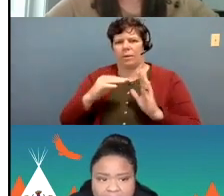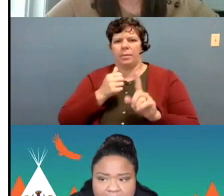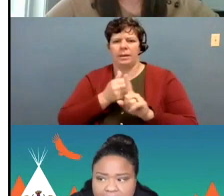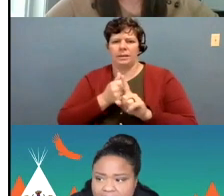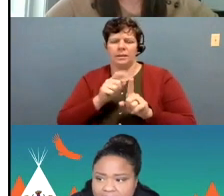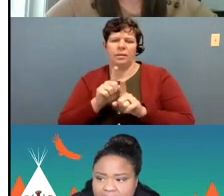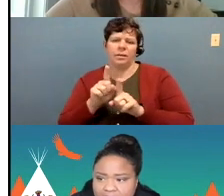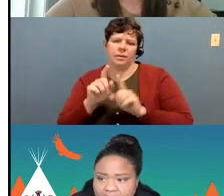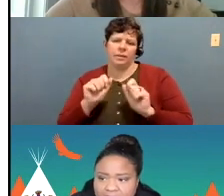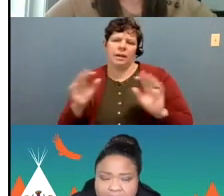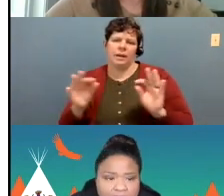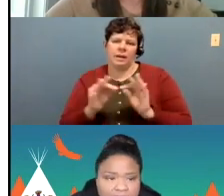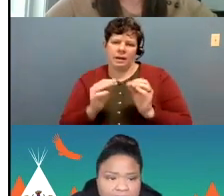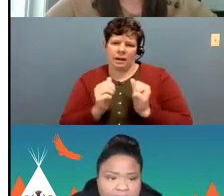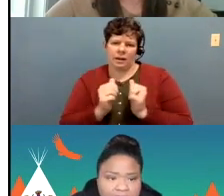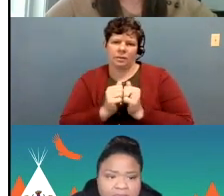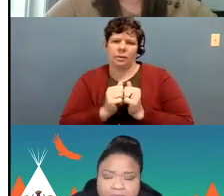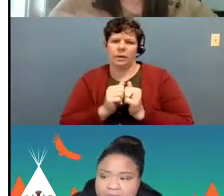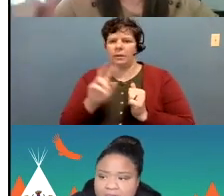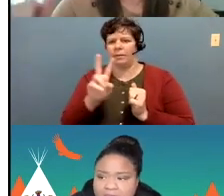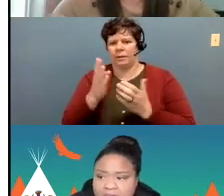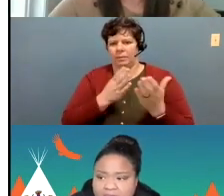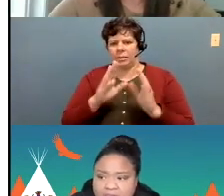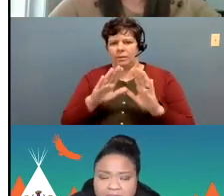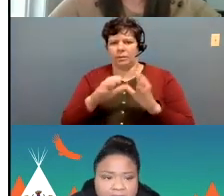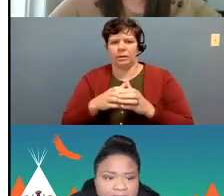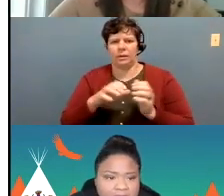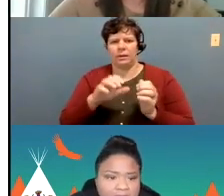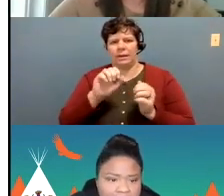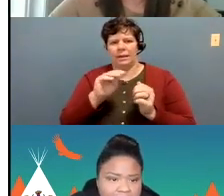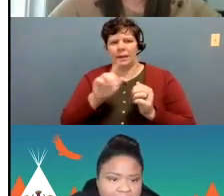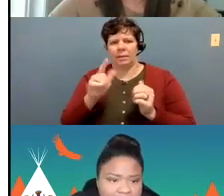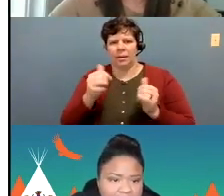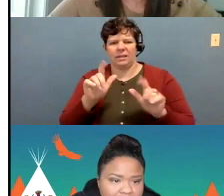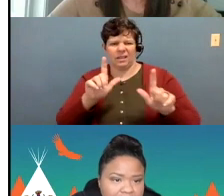also connect you with the victim services. So my email, I believe, is still on the screen there.